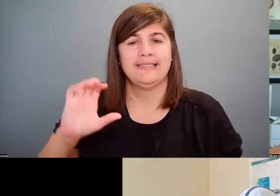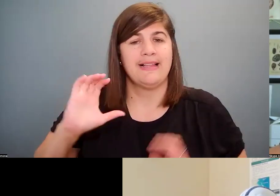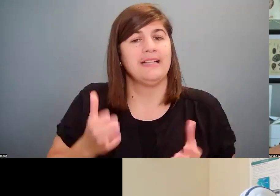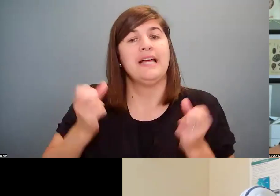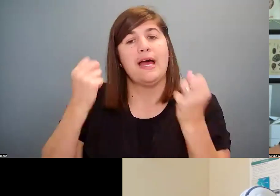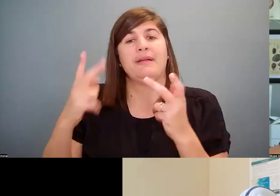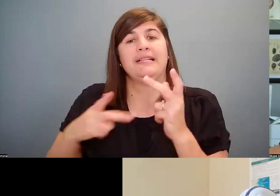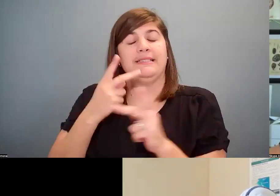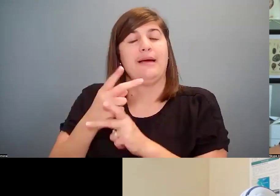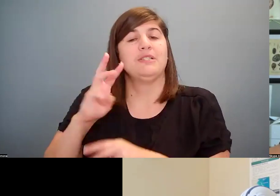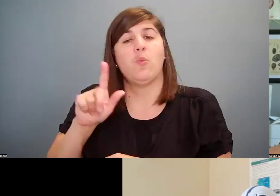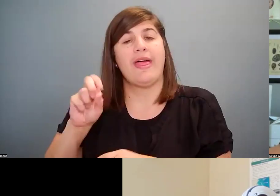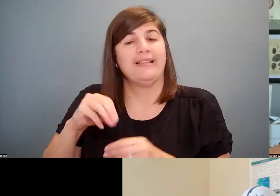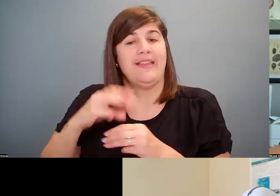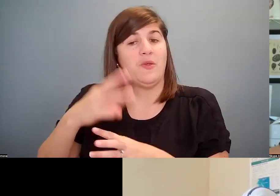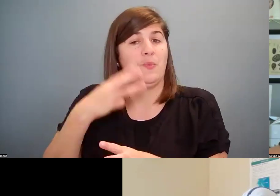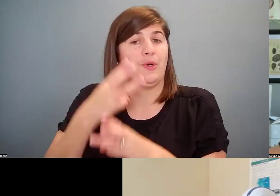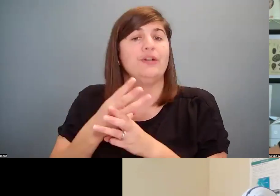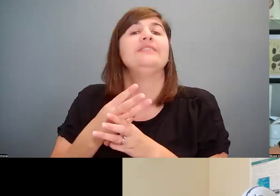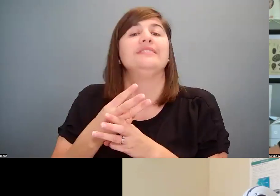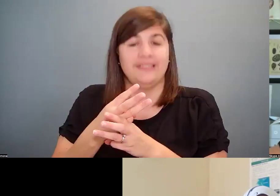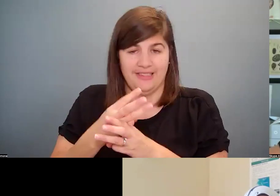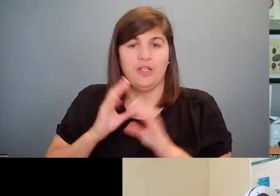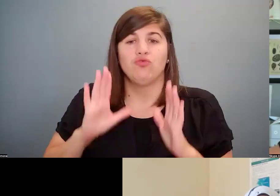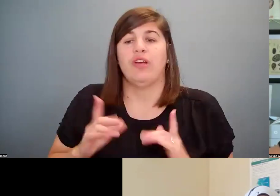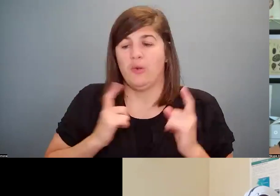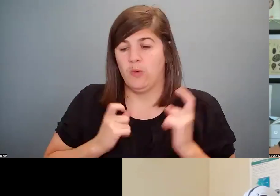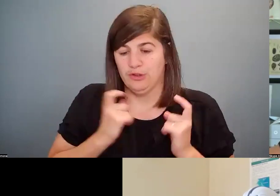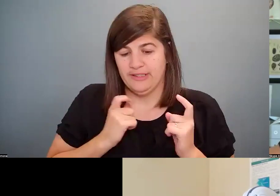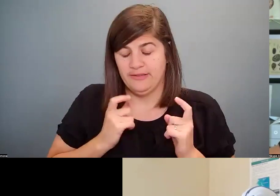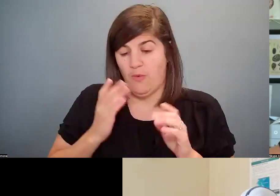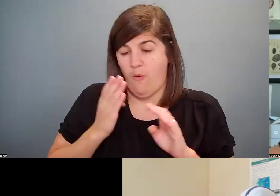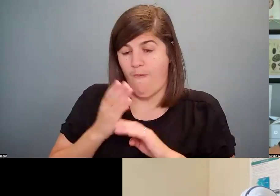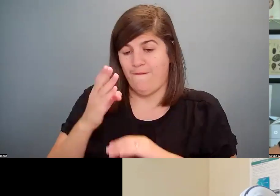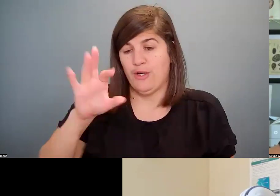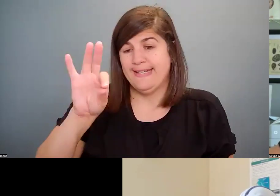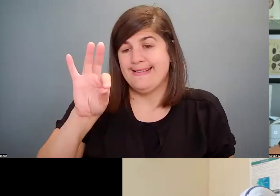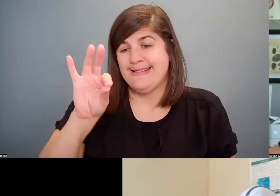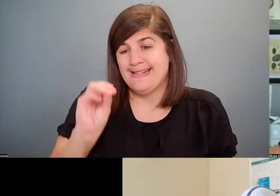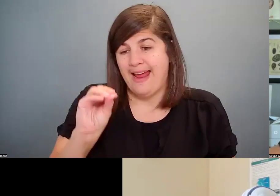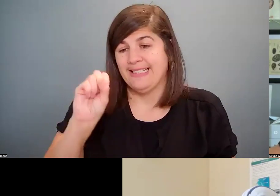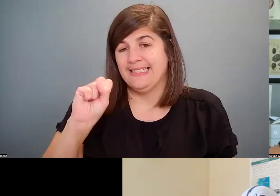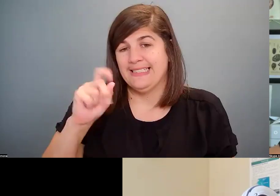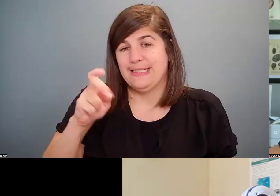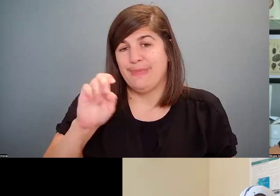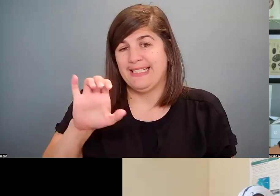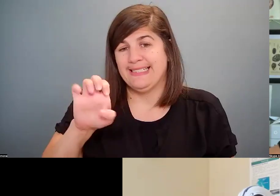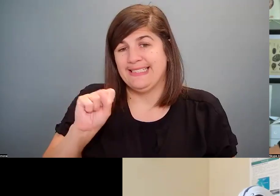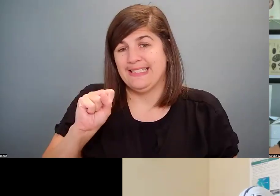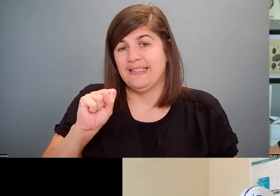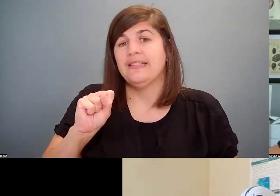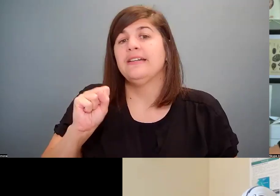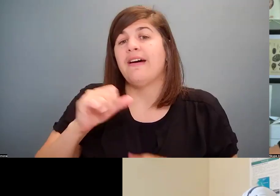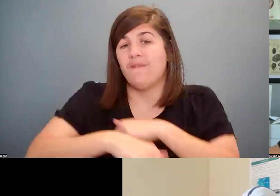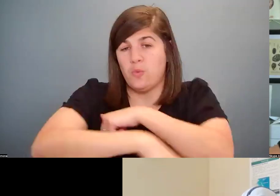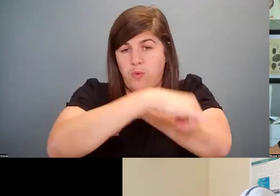whales are there in the world? That's a great question. There are over 90 species of whales in the world, but not